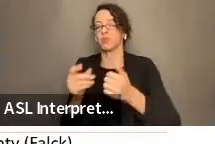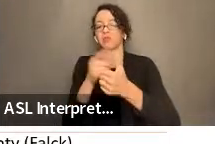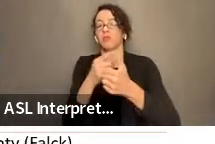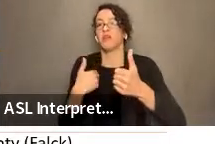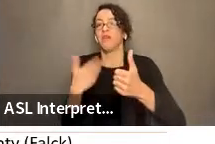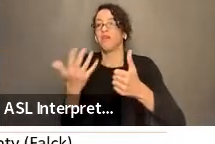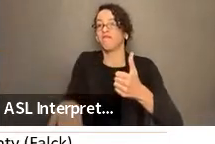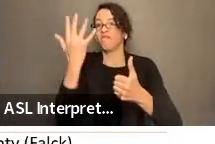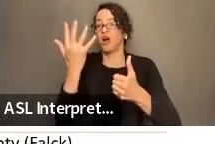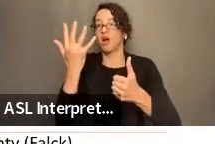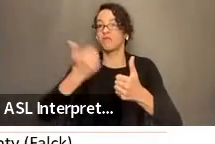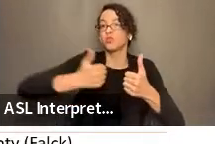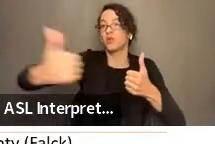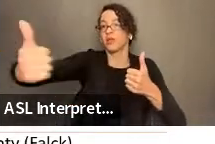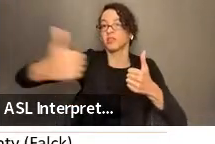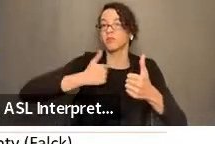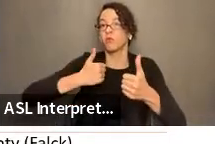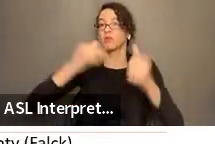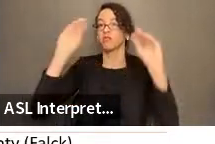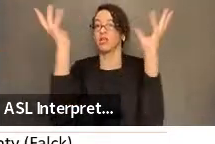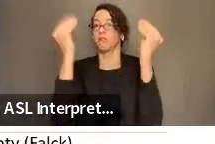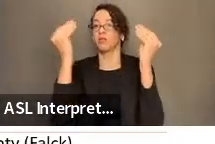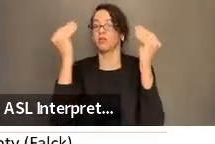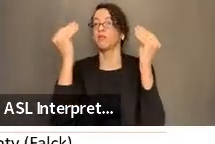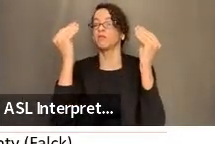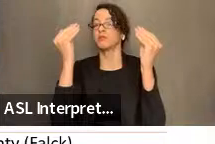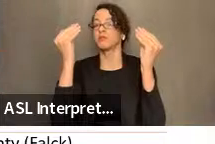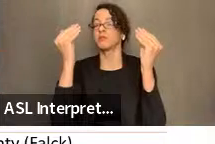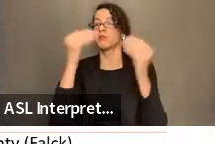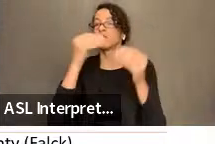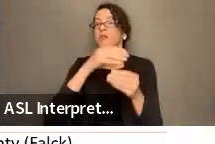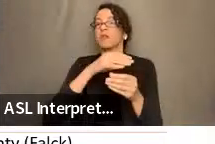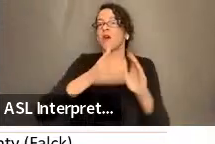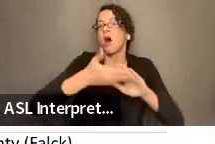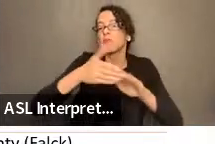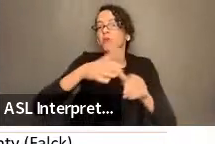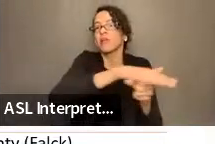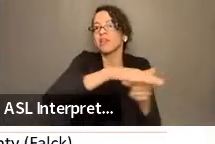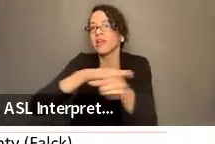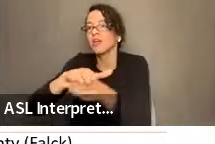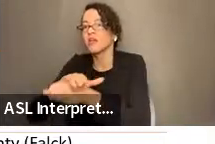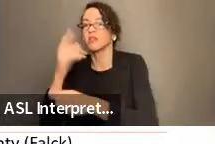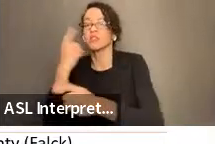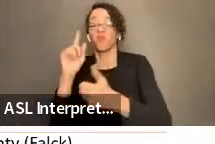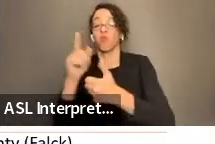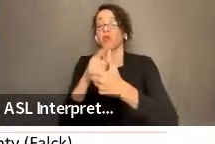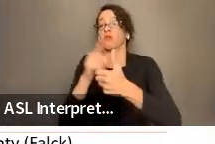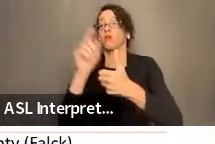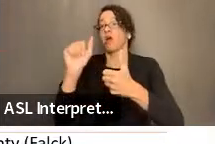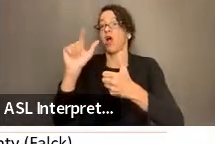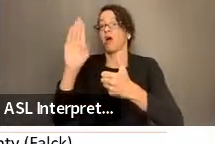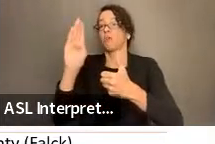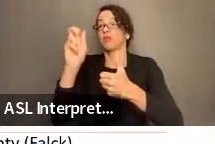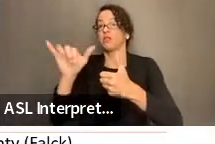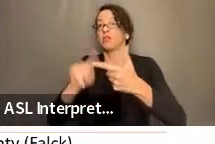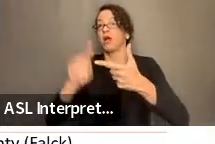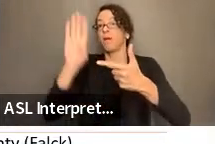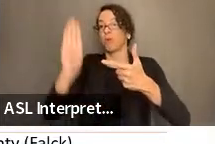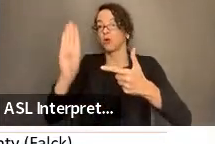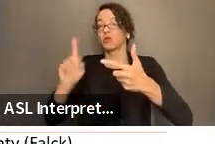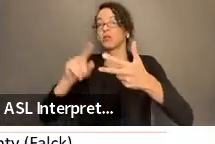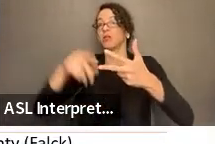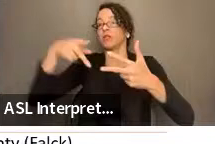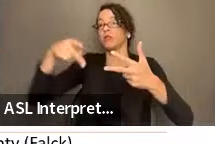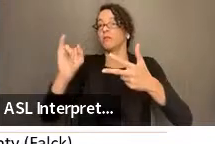in our area. The fire departments for Albany, Berkeley, Piedmont, and Alameda do their